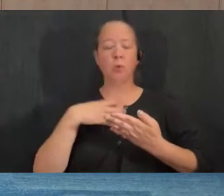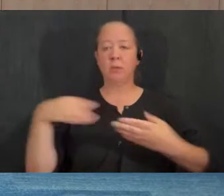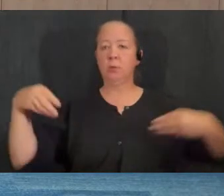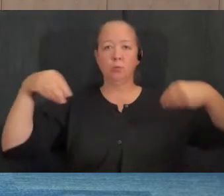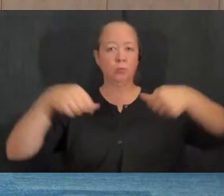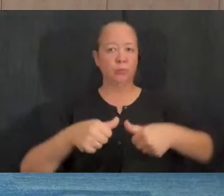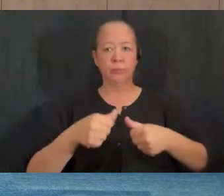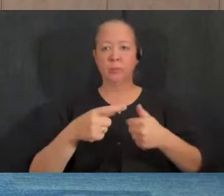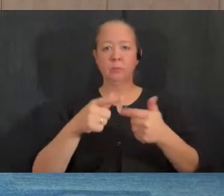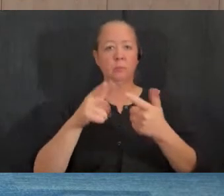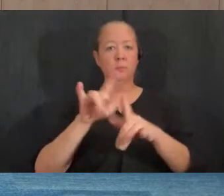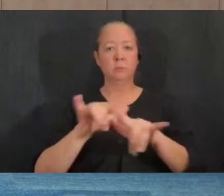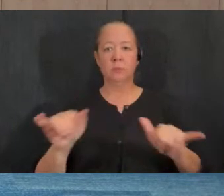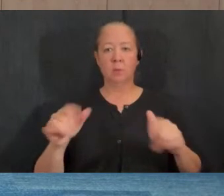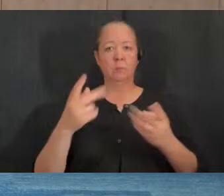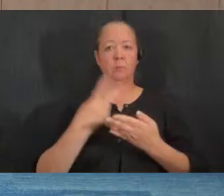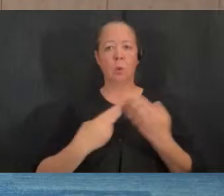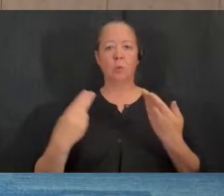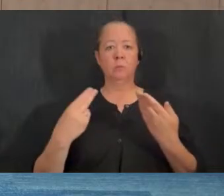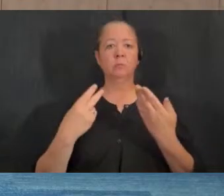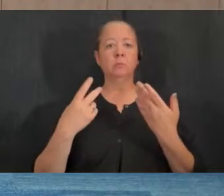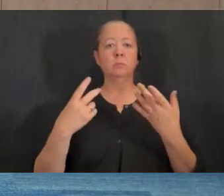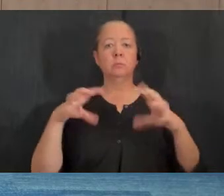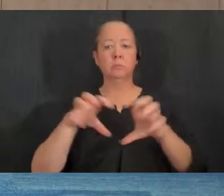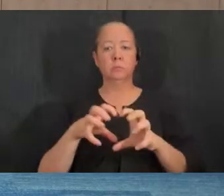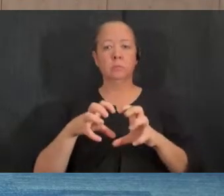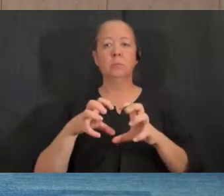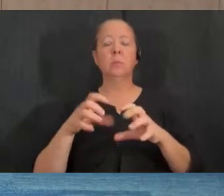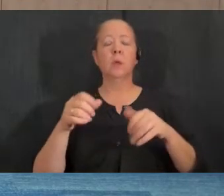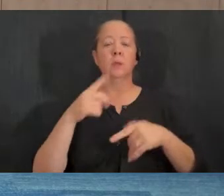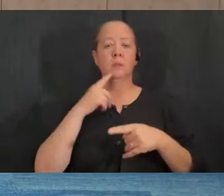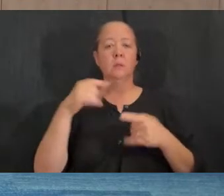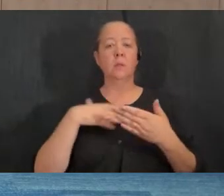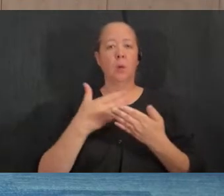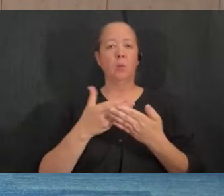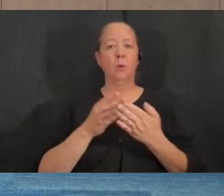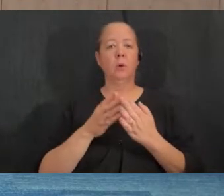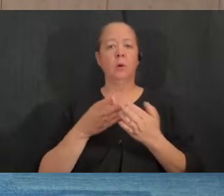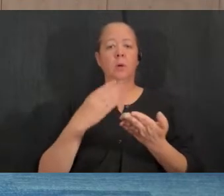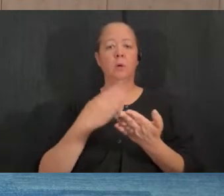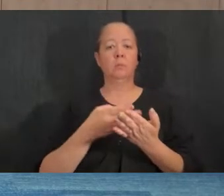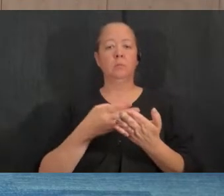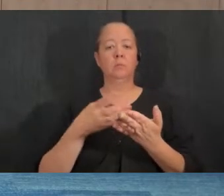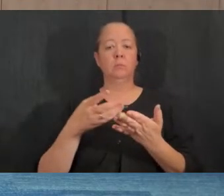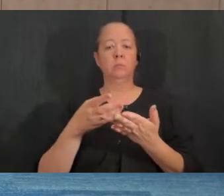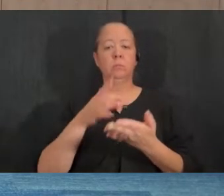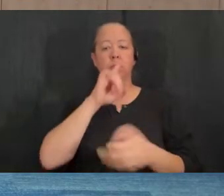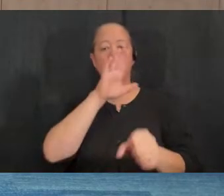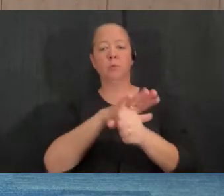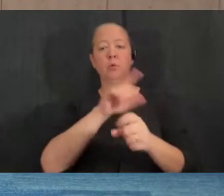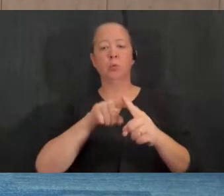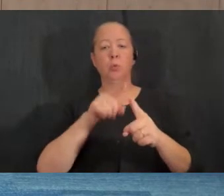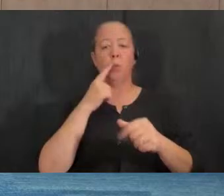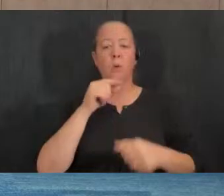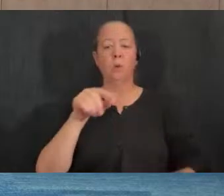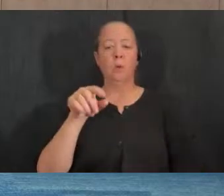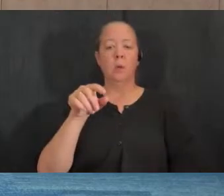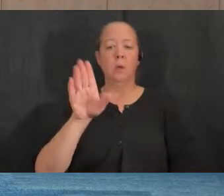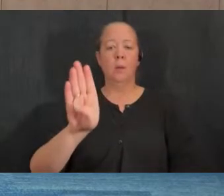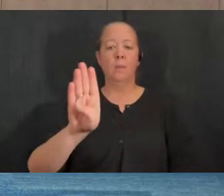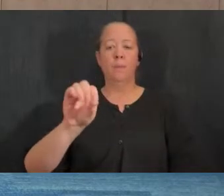we are directing this towards the resurfacing courts at Boyd Park. And so we received 4 quotes.